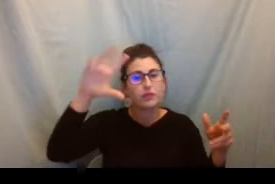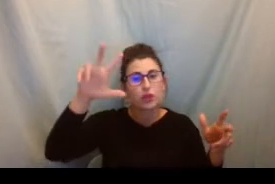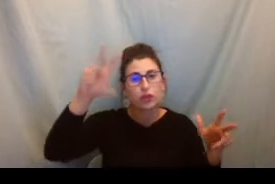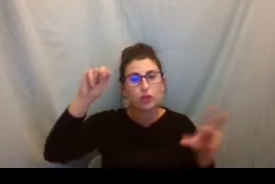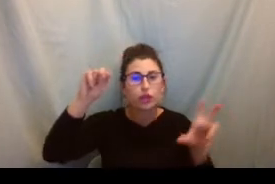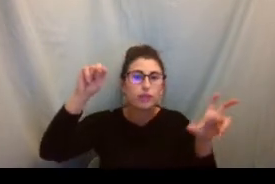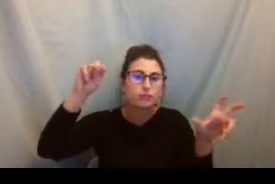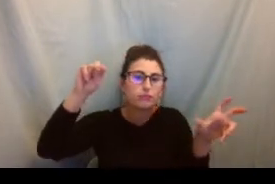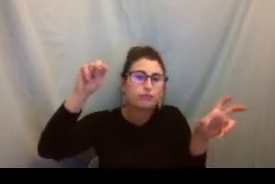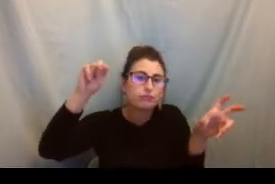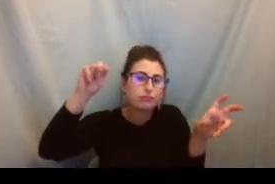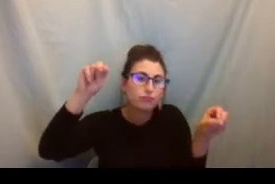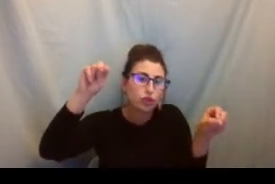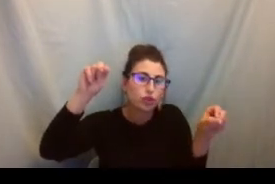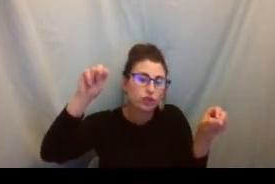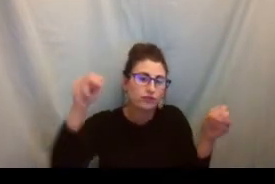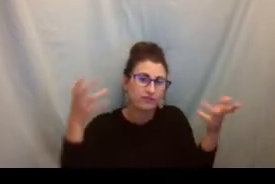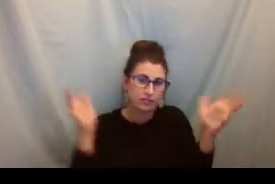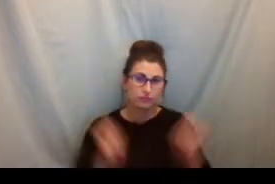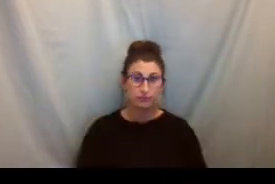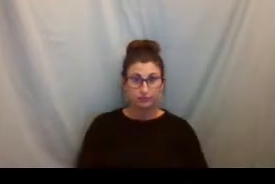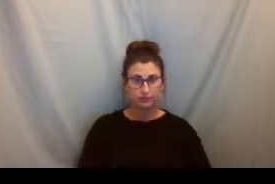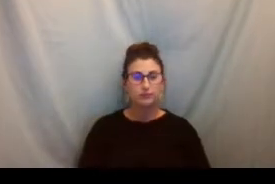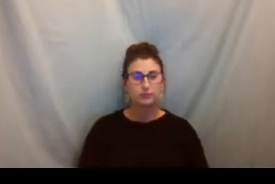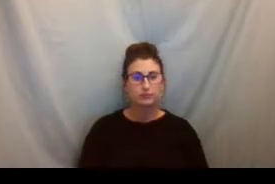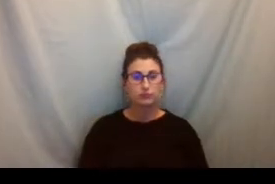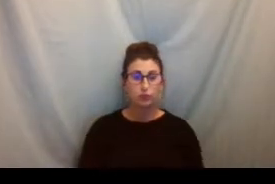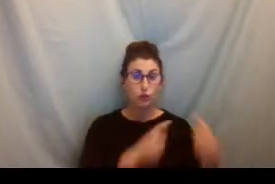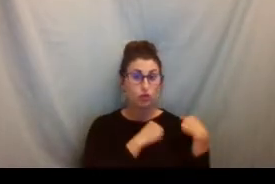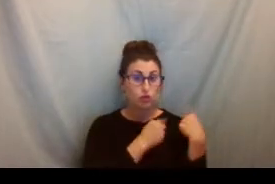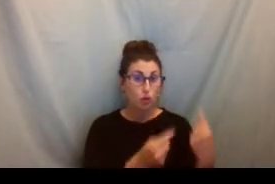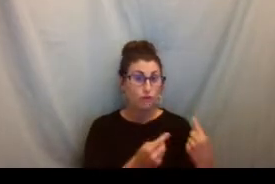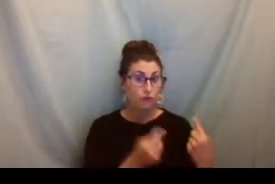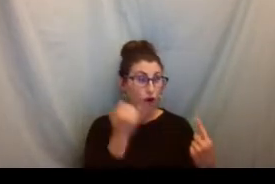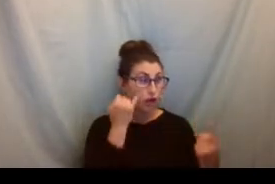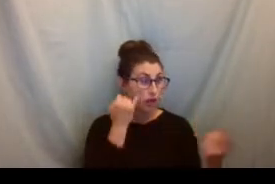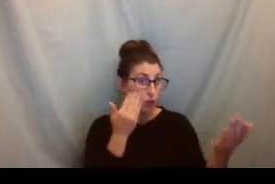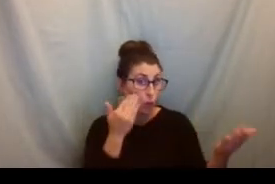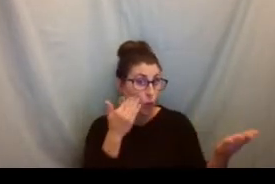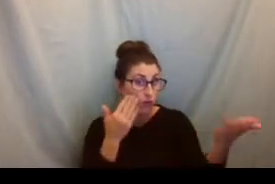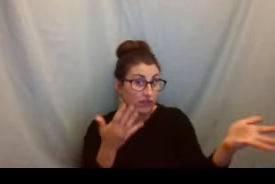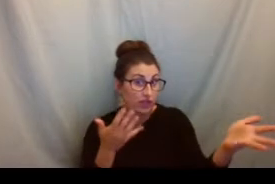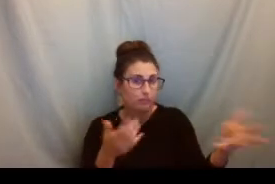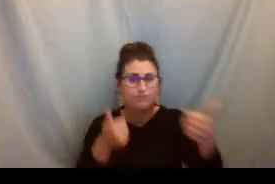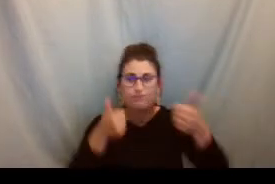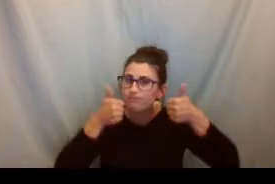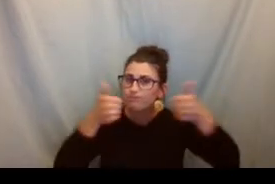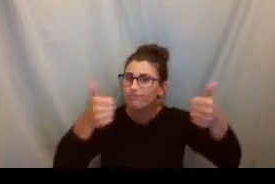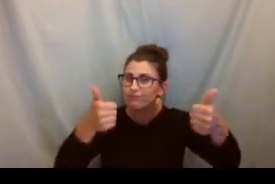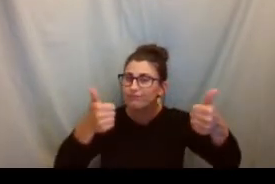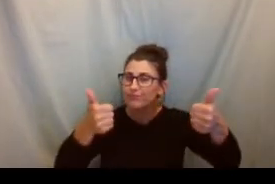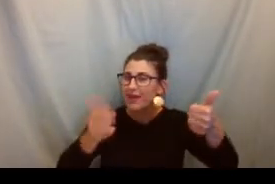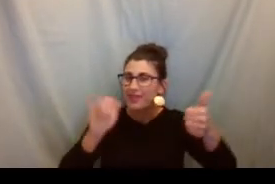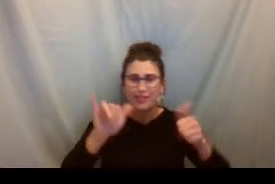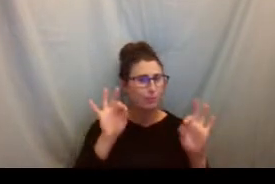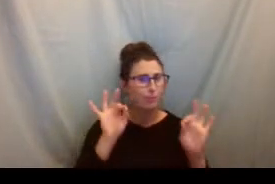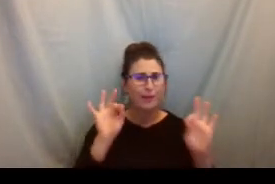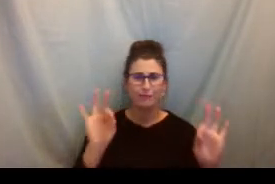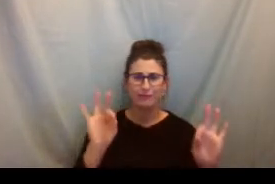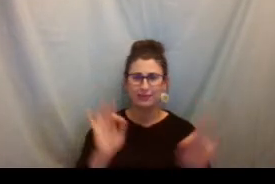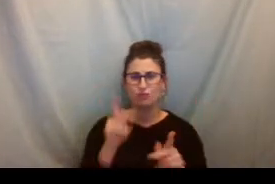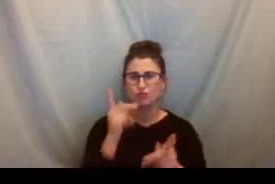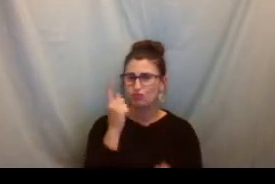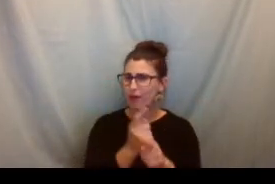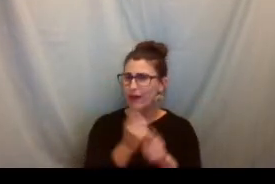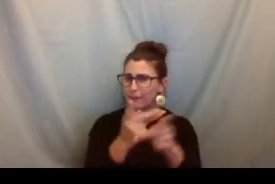30 degrees. If this is 30, this is 30 degrees. Okay, so far, if you can get to this point, you're good. You're at where you're supposed